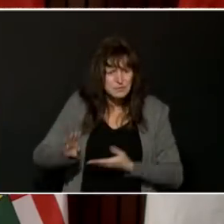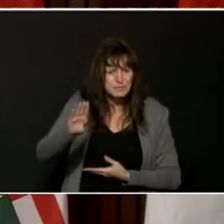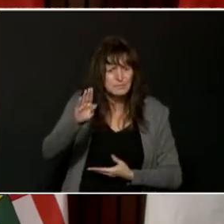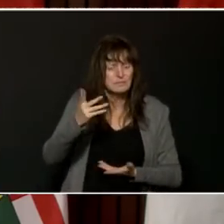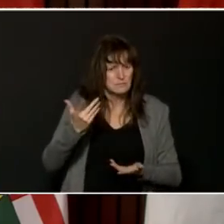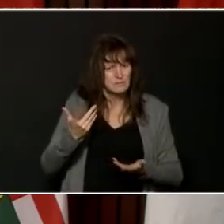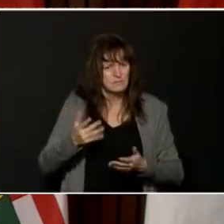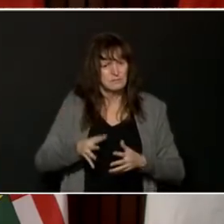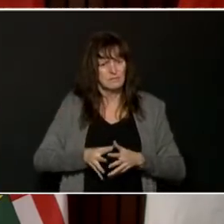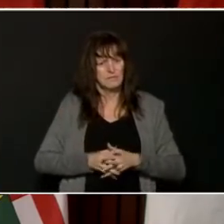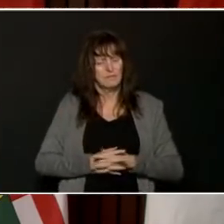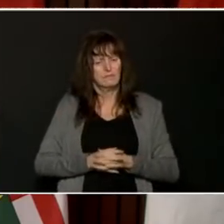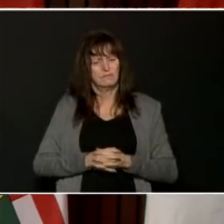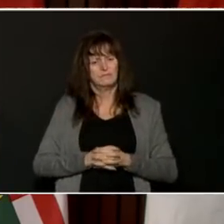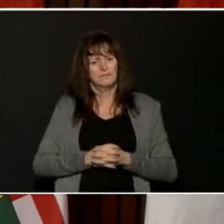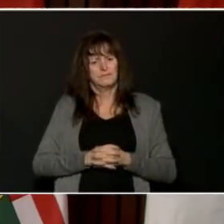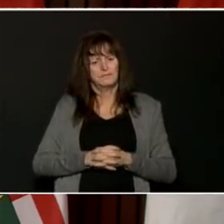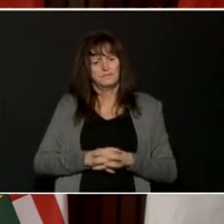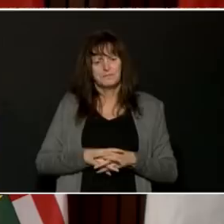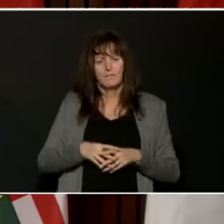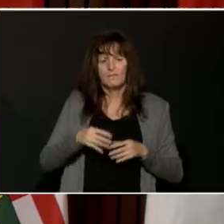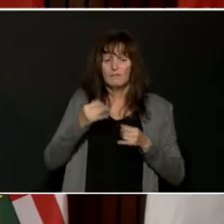Rob Ferguson at the Toronto Star.